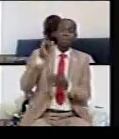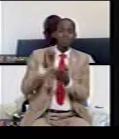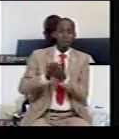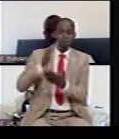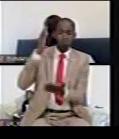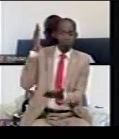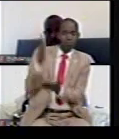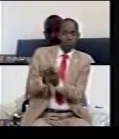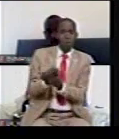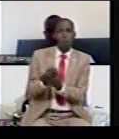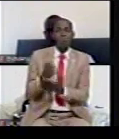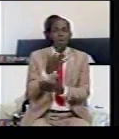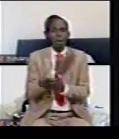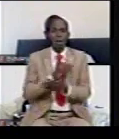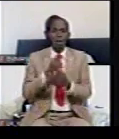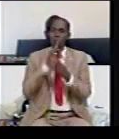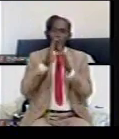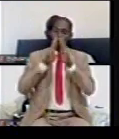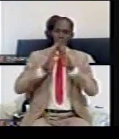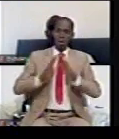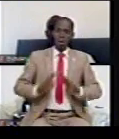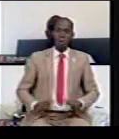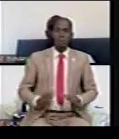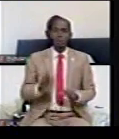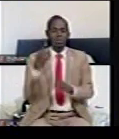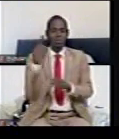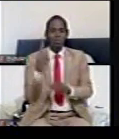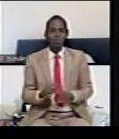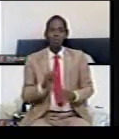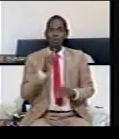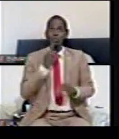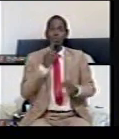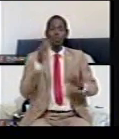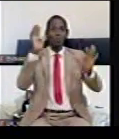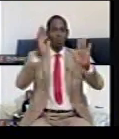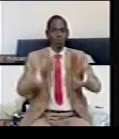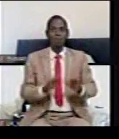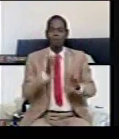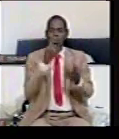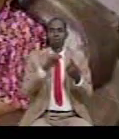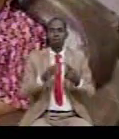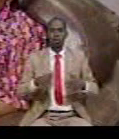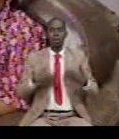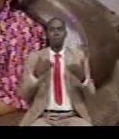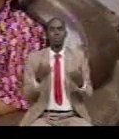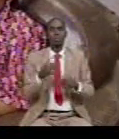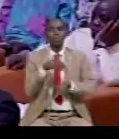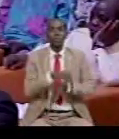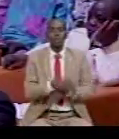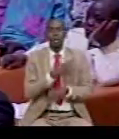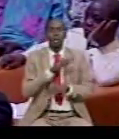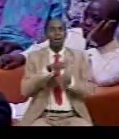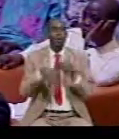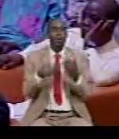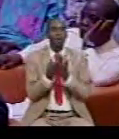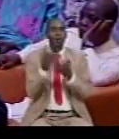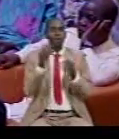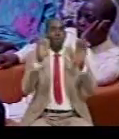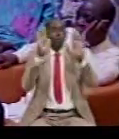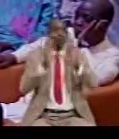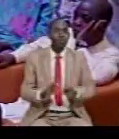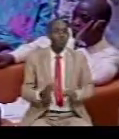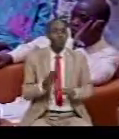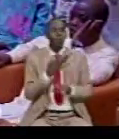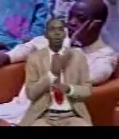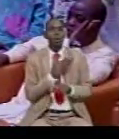quells and calms the stormy sea, come into your life tonight. And all the storm, all the